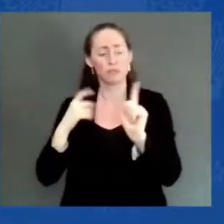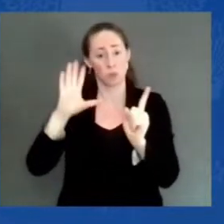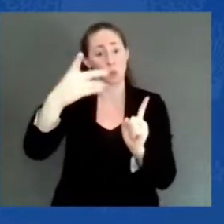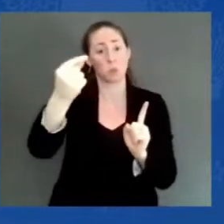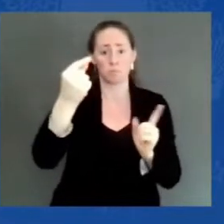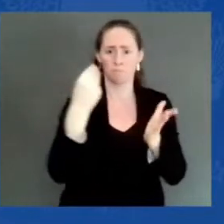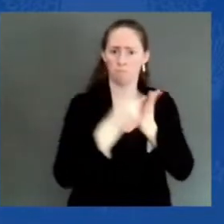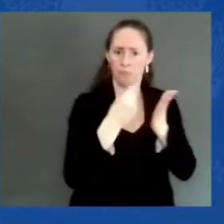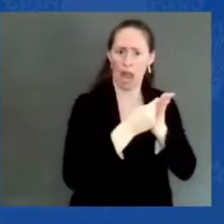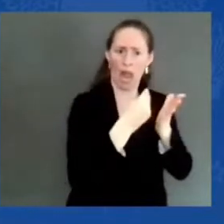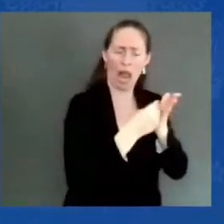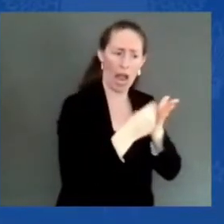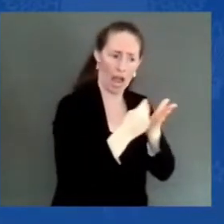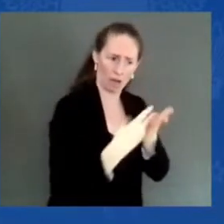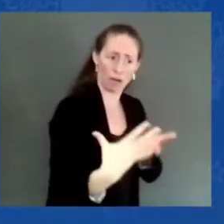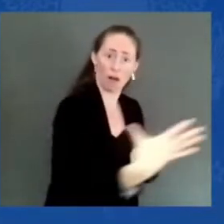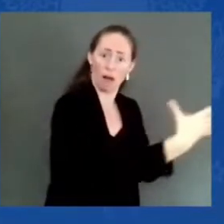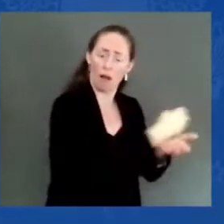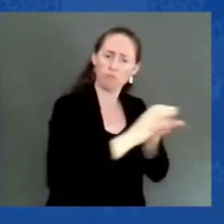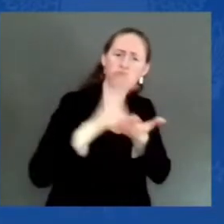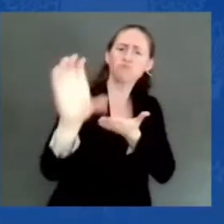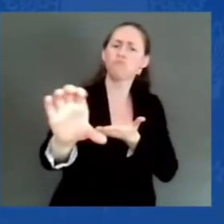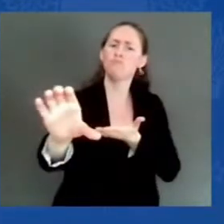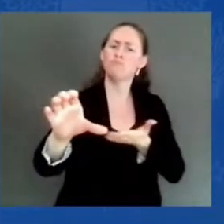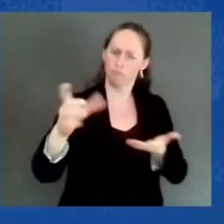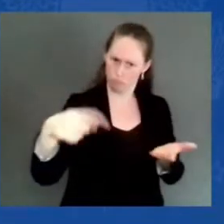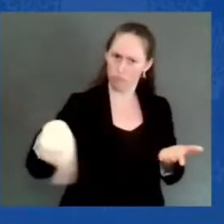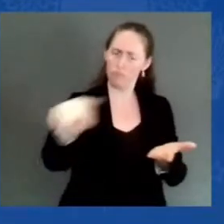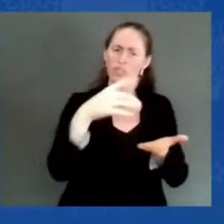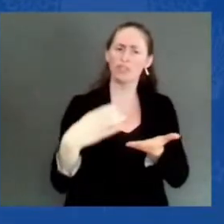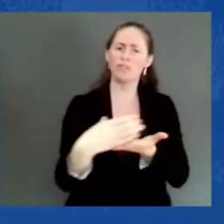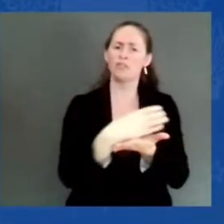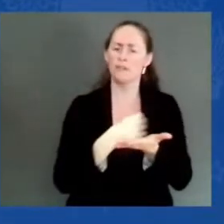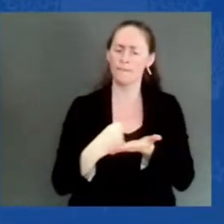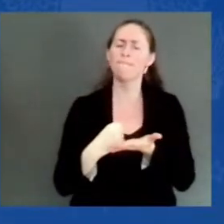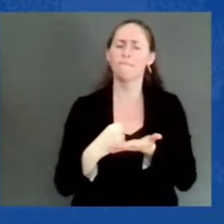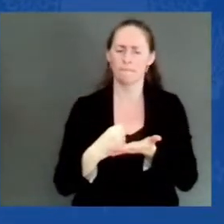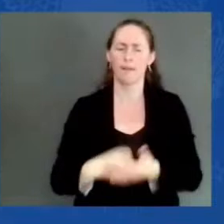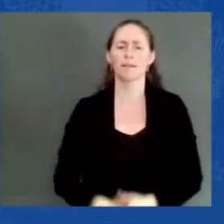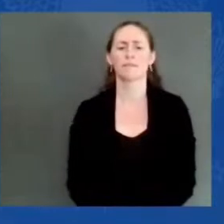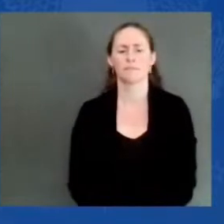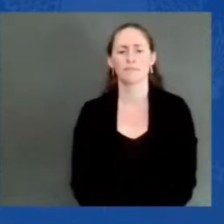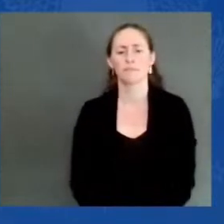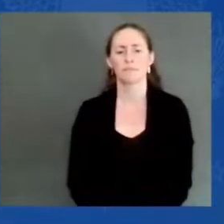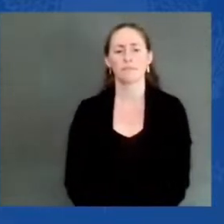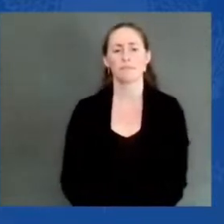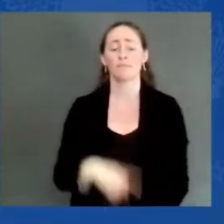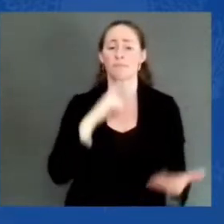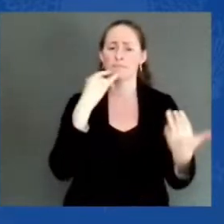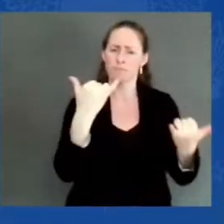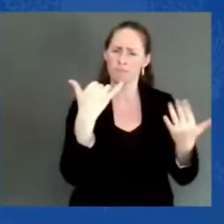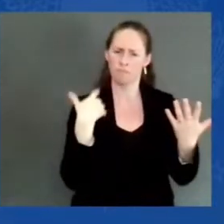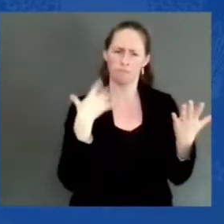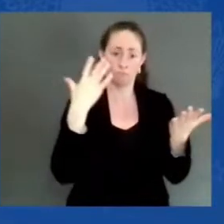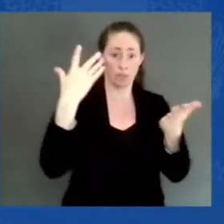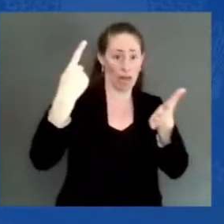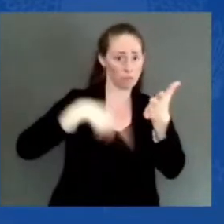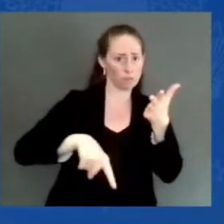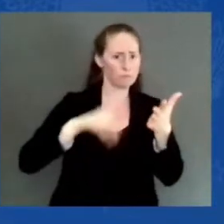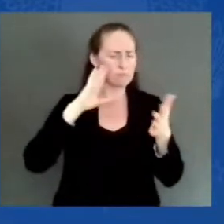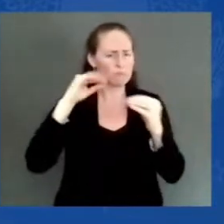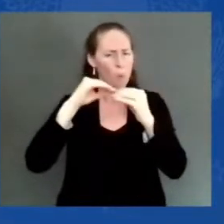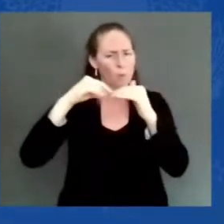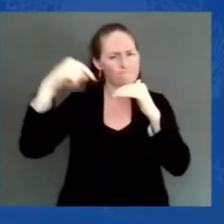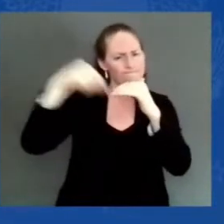100%. I'm going to say a lot more about children in schools next week. But as we head into the school